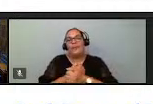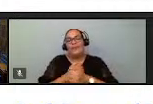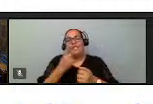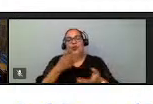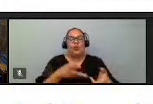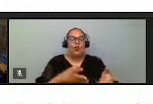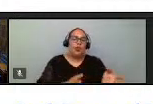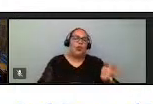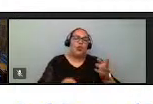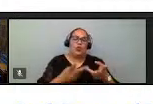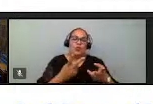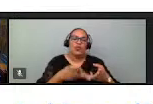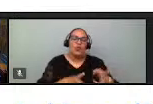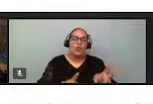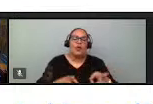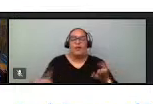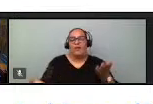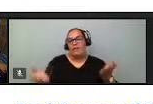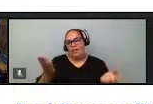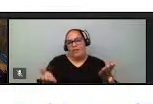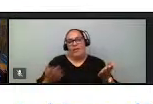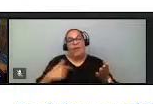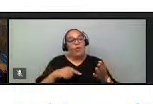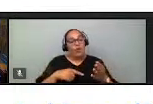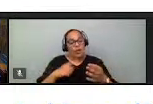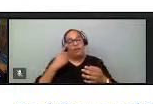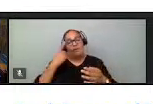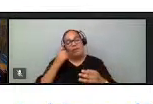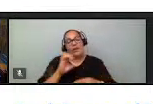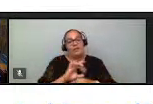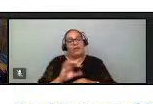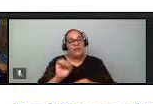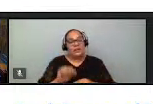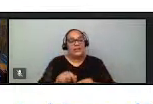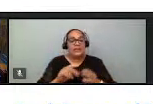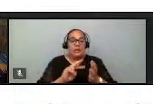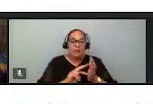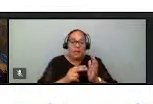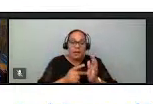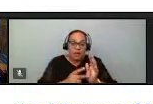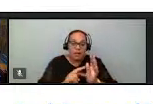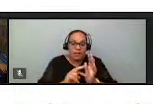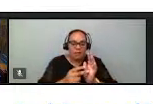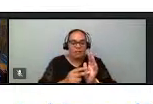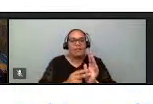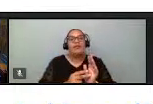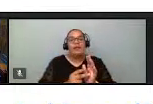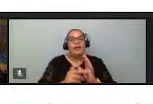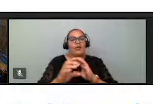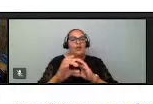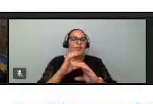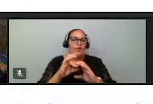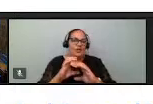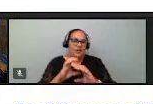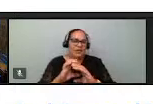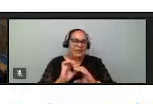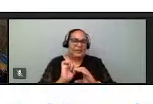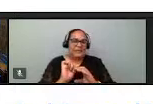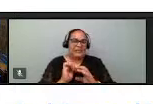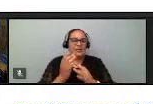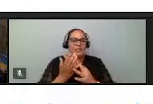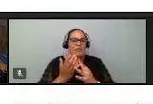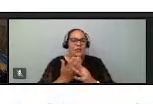twoed edged sword we still believe that planning and communication